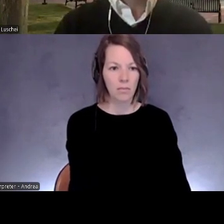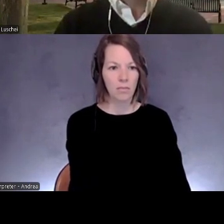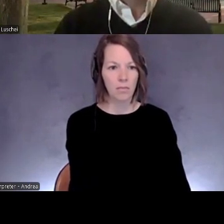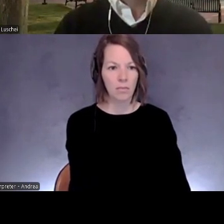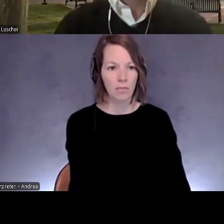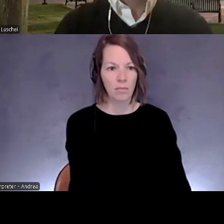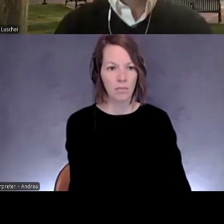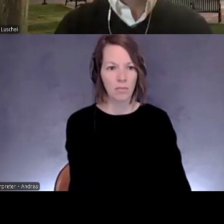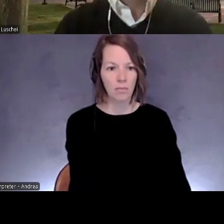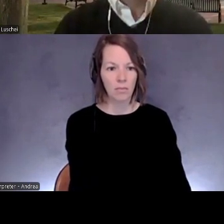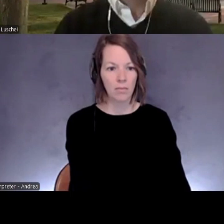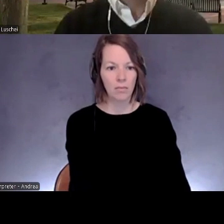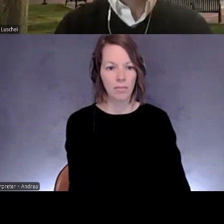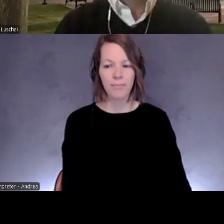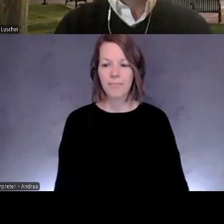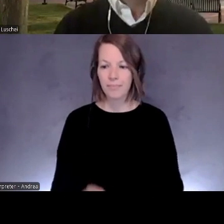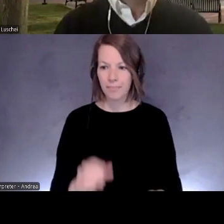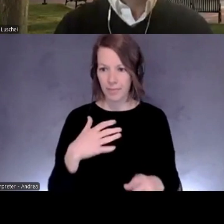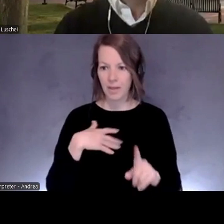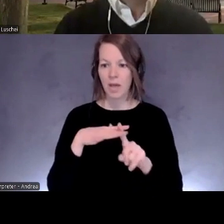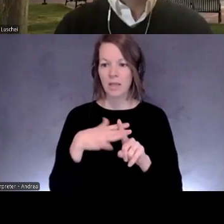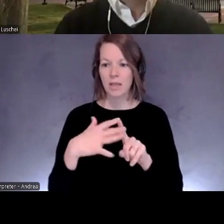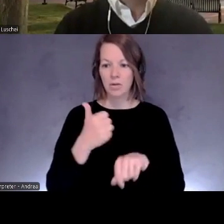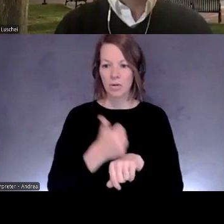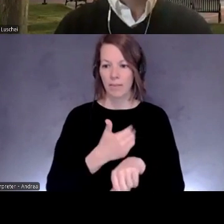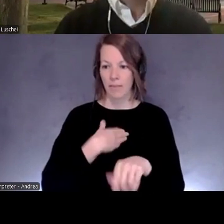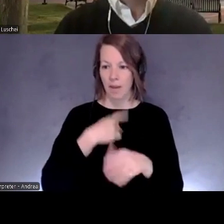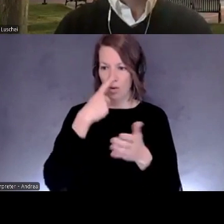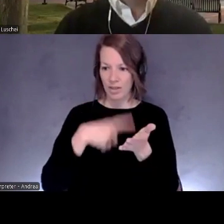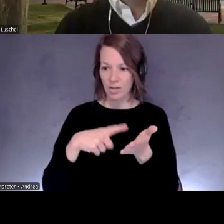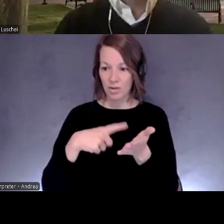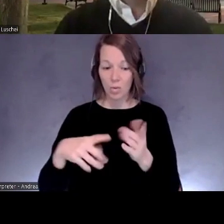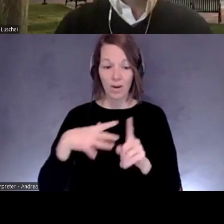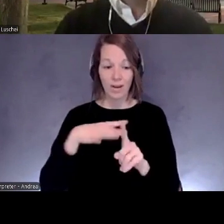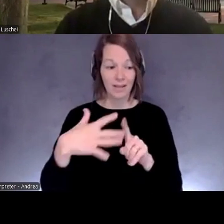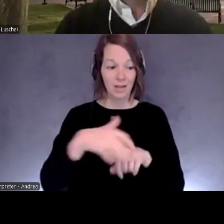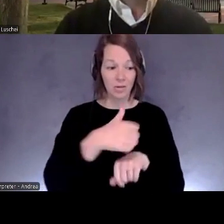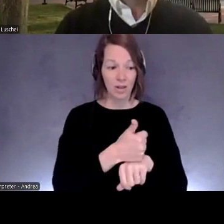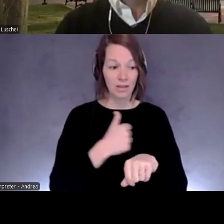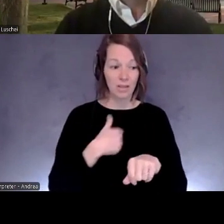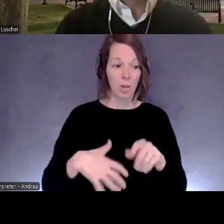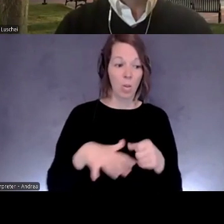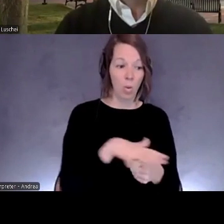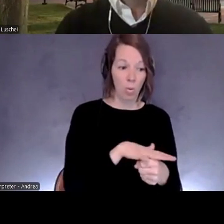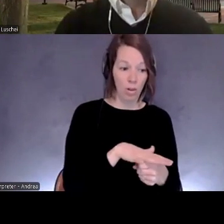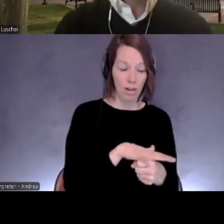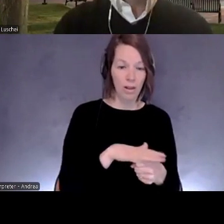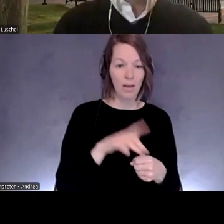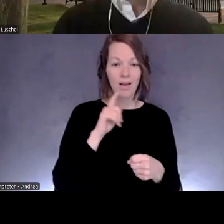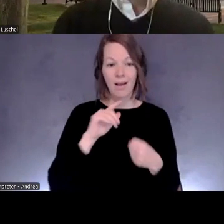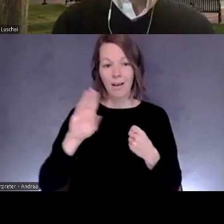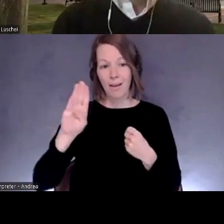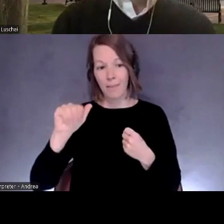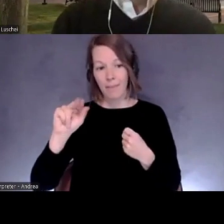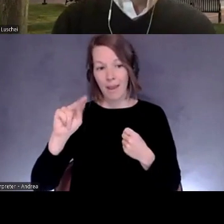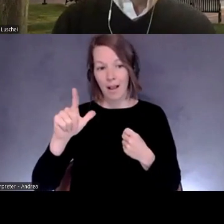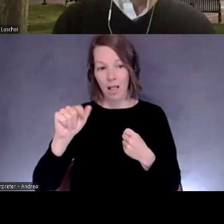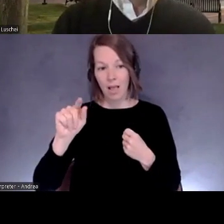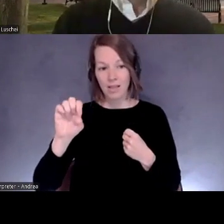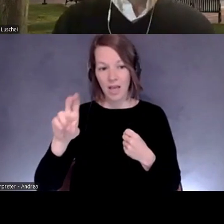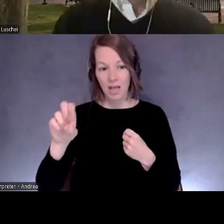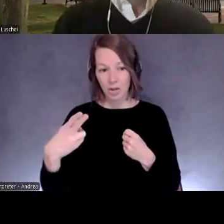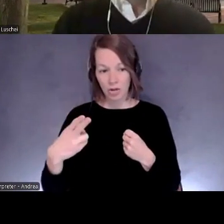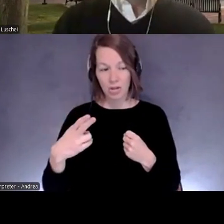I should contextualize my research. If this is so, contextualizing locally, for example, Bangladesh, regionally,